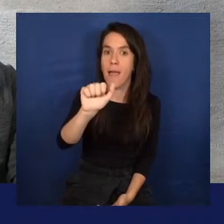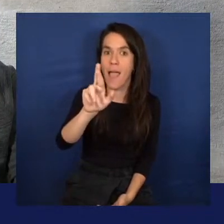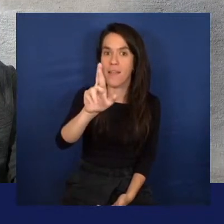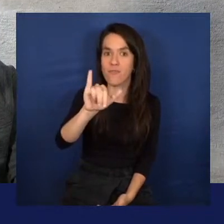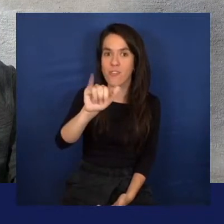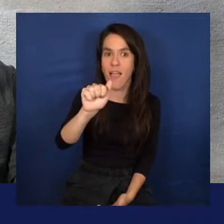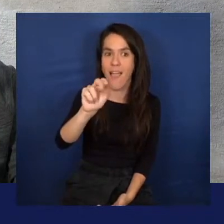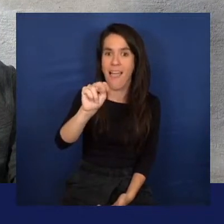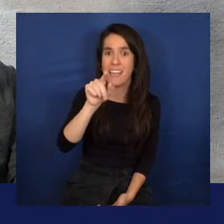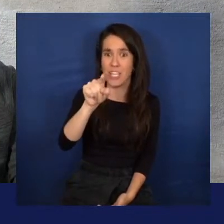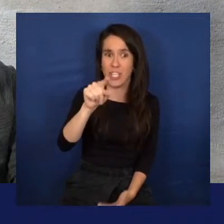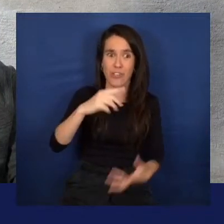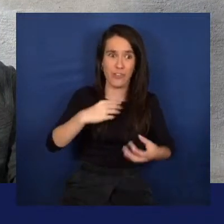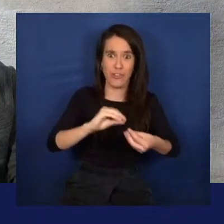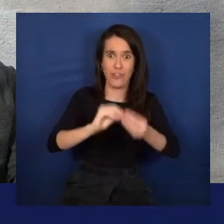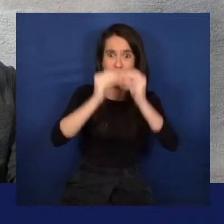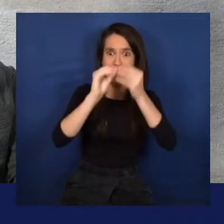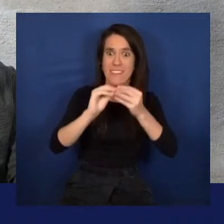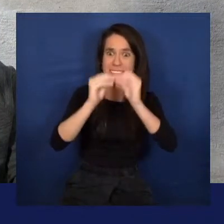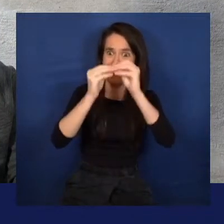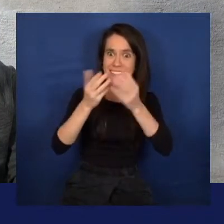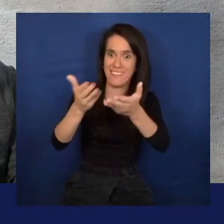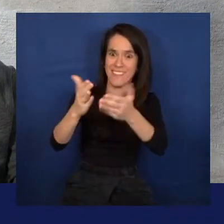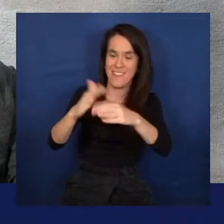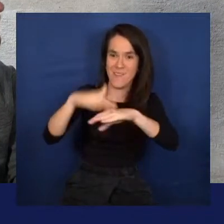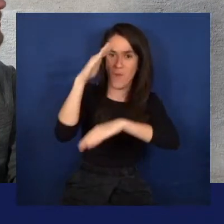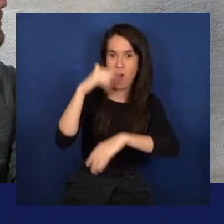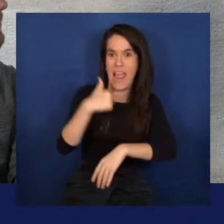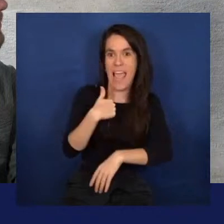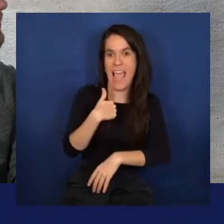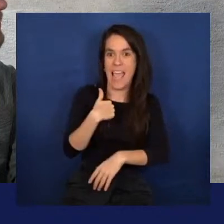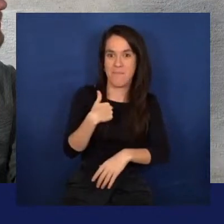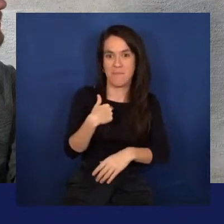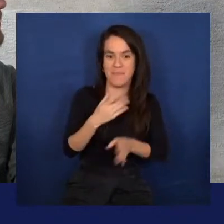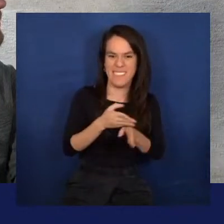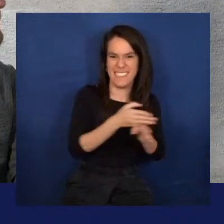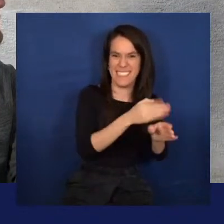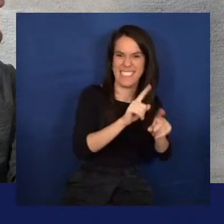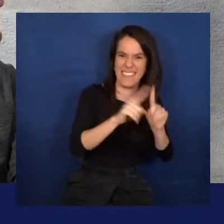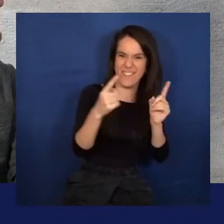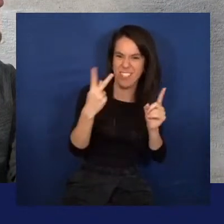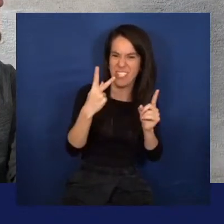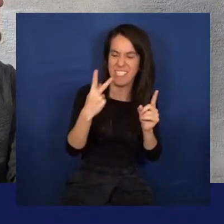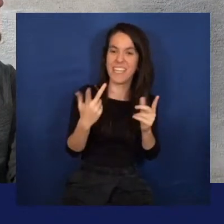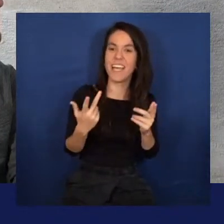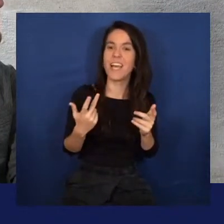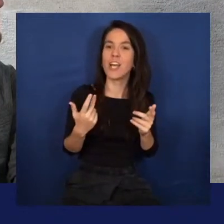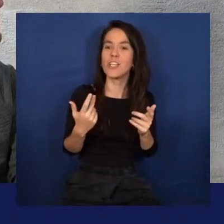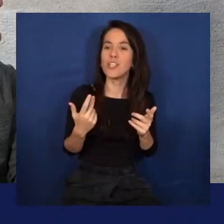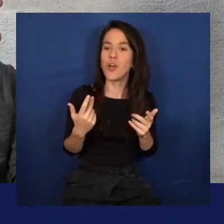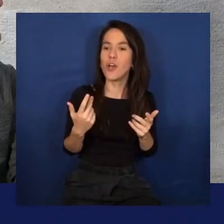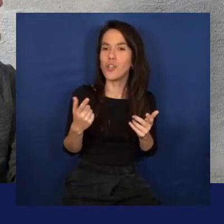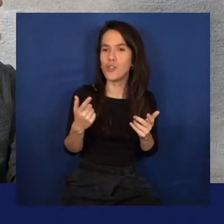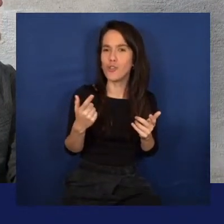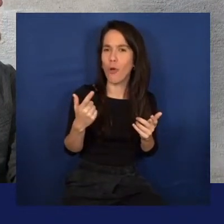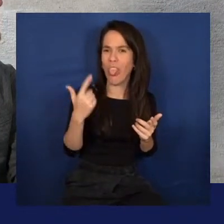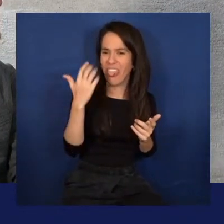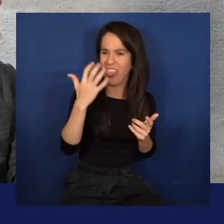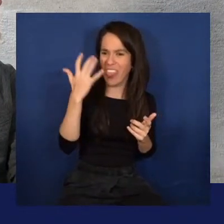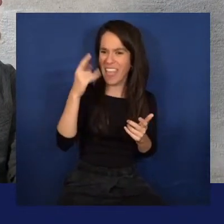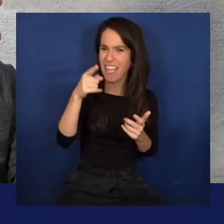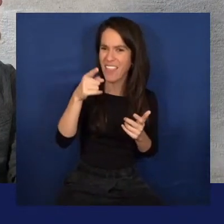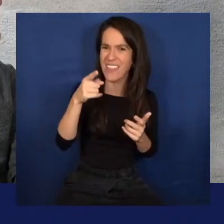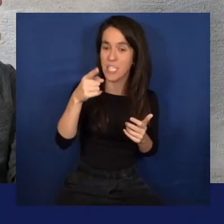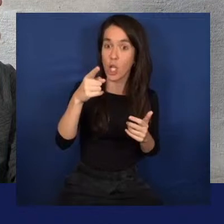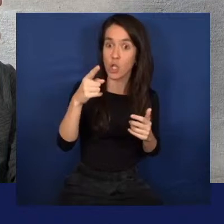stuff. I'm a demoware person, and I have been for many years. Do you think about these kinds of things as you build stuff with you and your